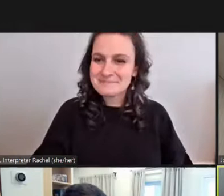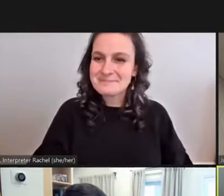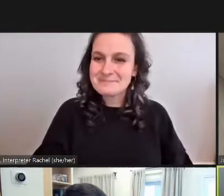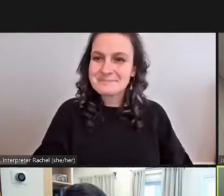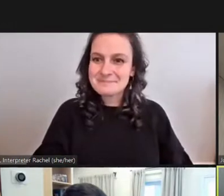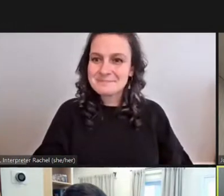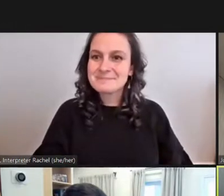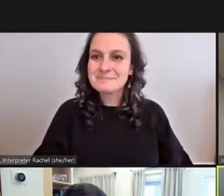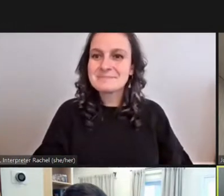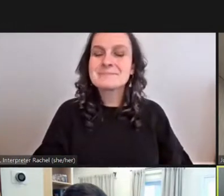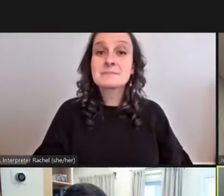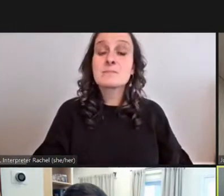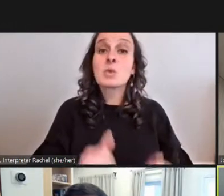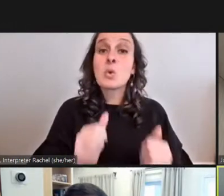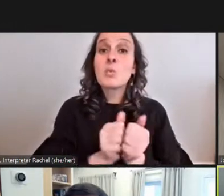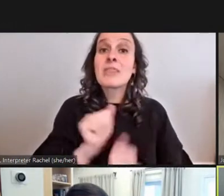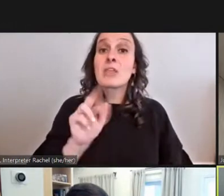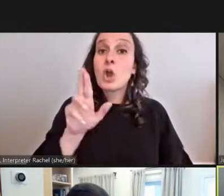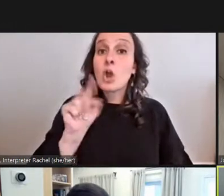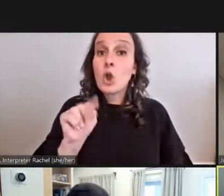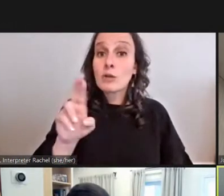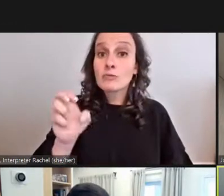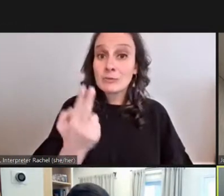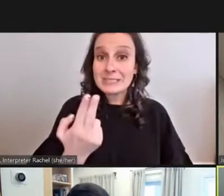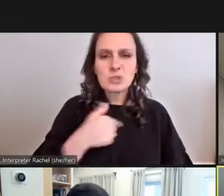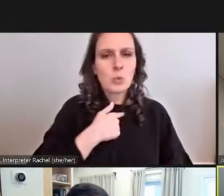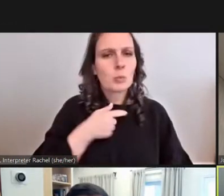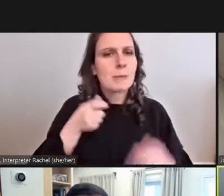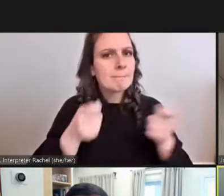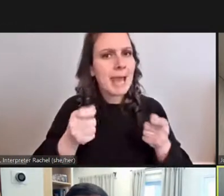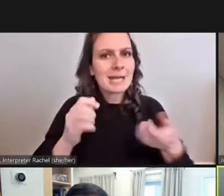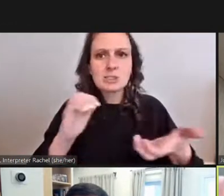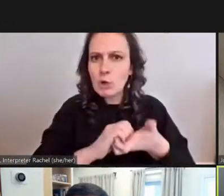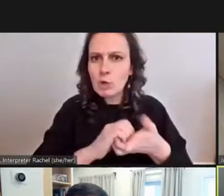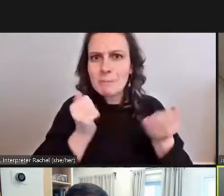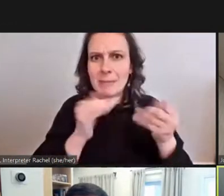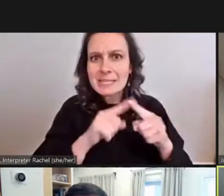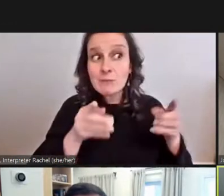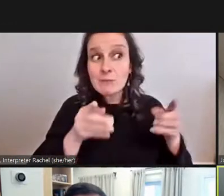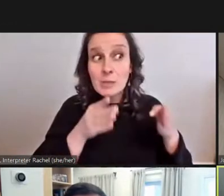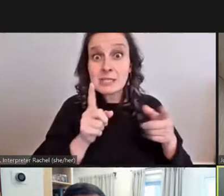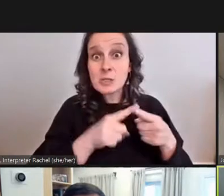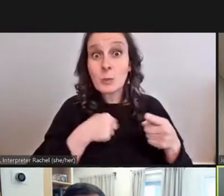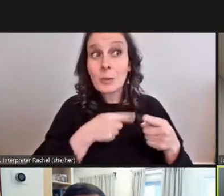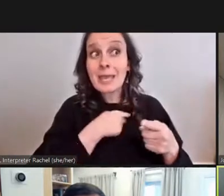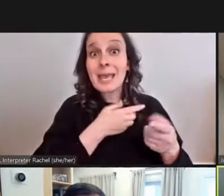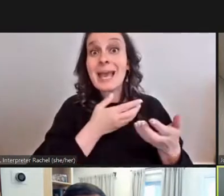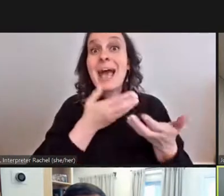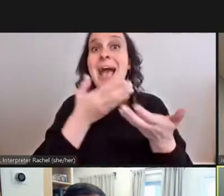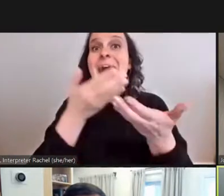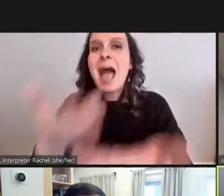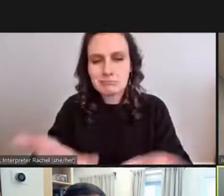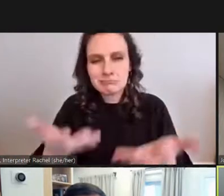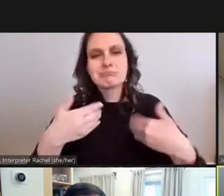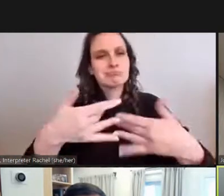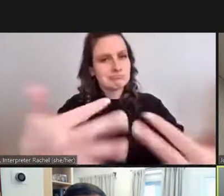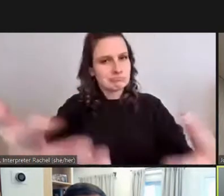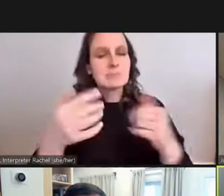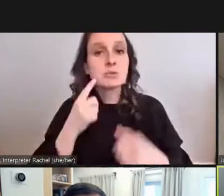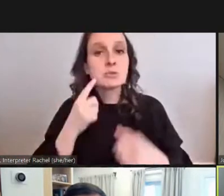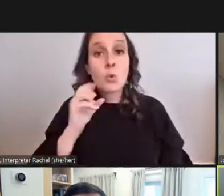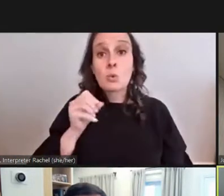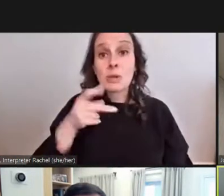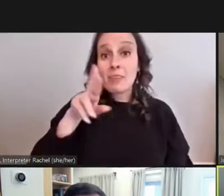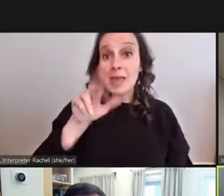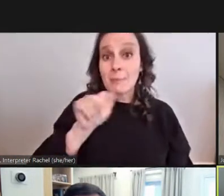With us, with our reach, we manage the partnerships in so many ways until we sort of hand it off to the arts partner. So with Opera